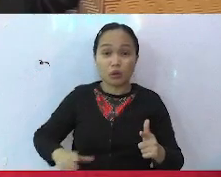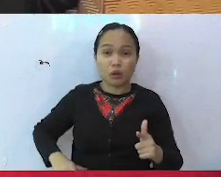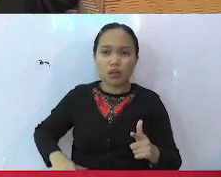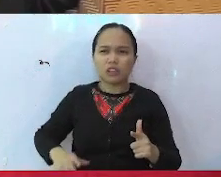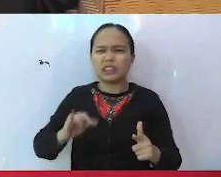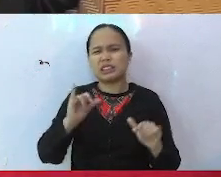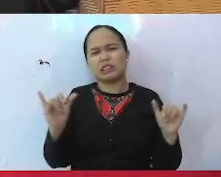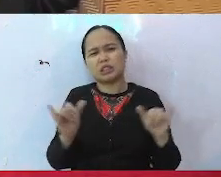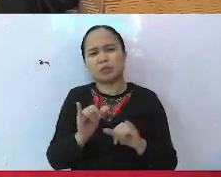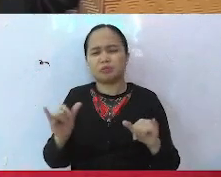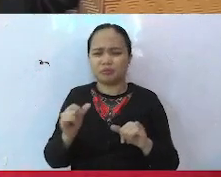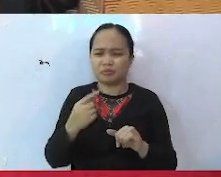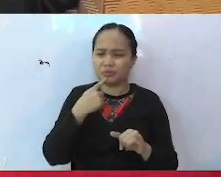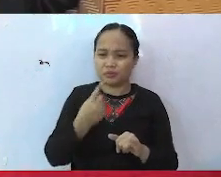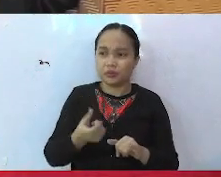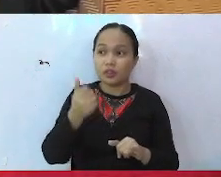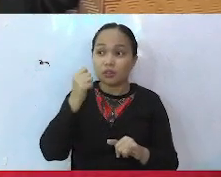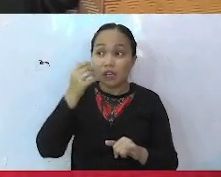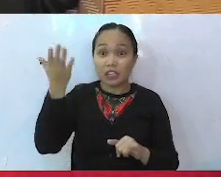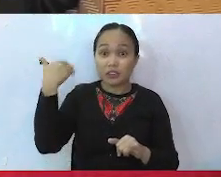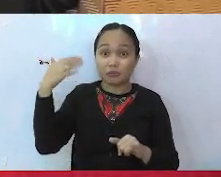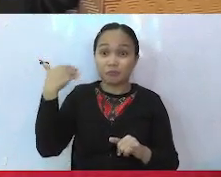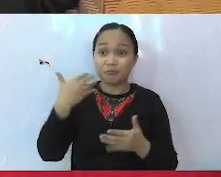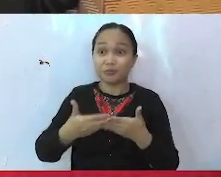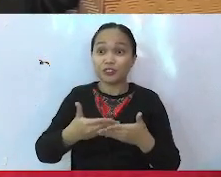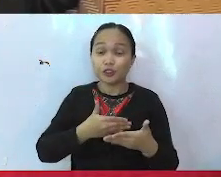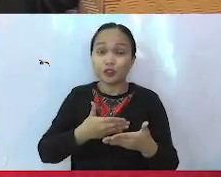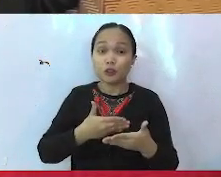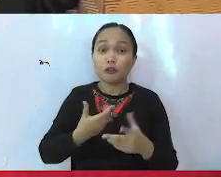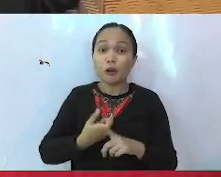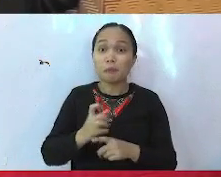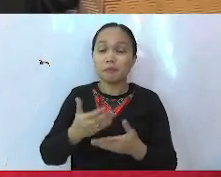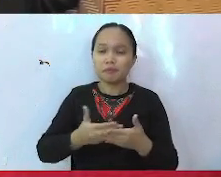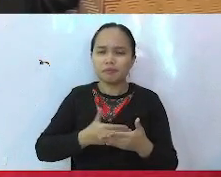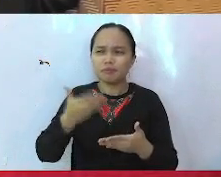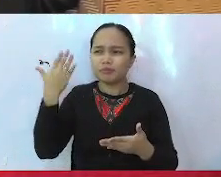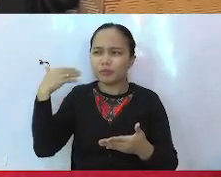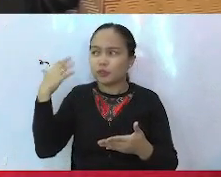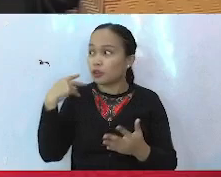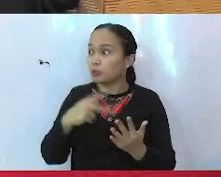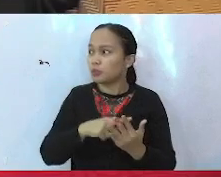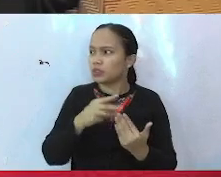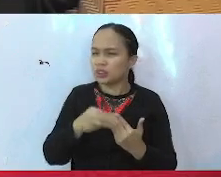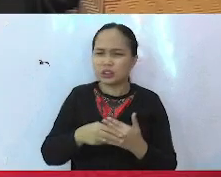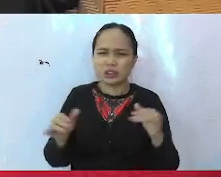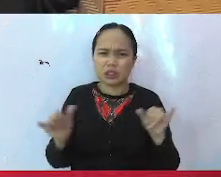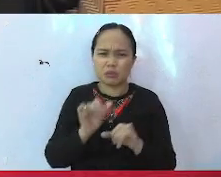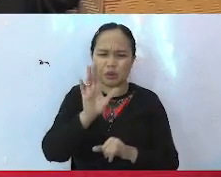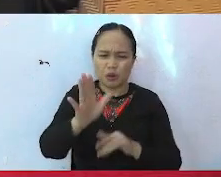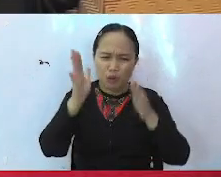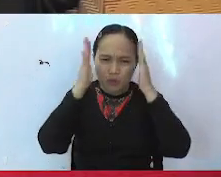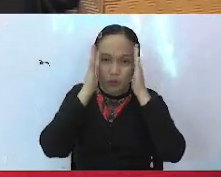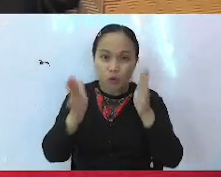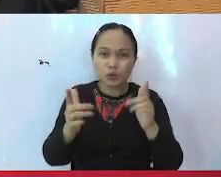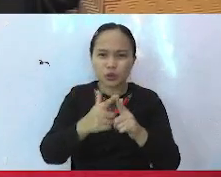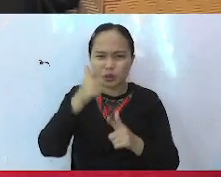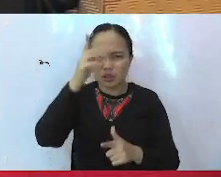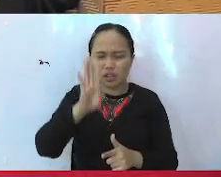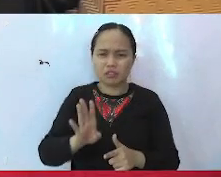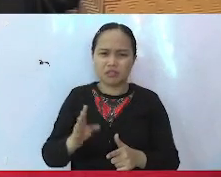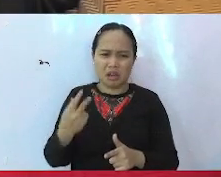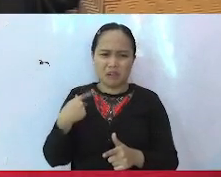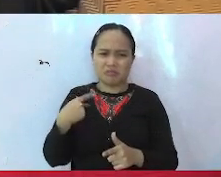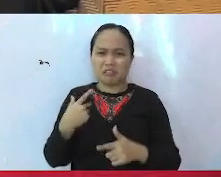It seems like we were telling them before from our past episodes, we were telling them that it seems like your attention to God has an expiration